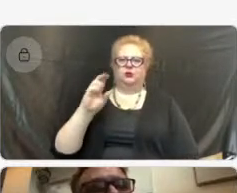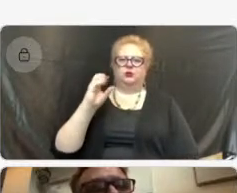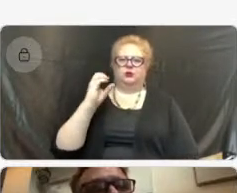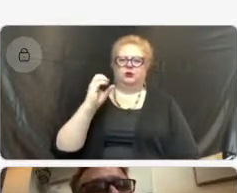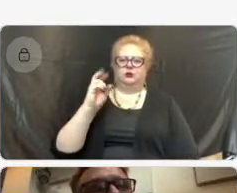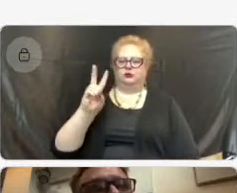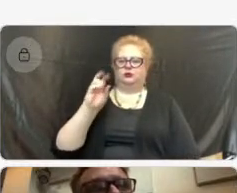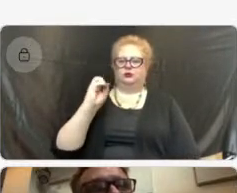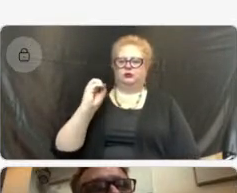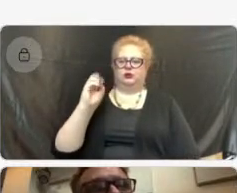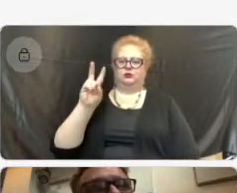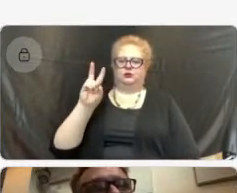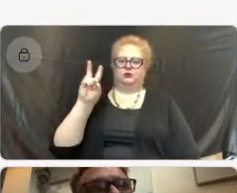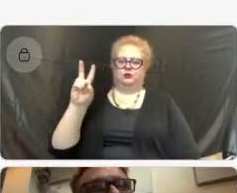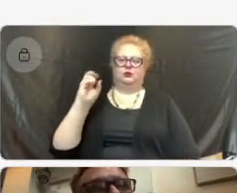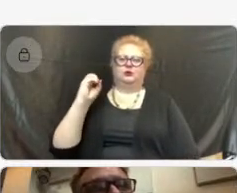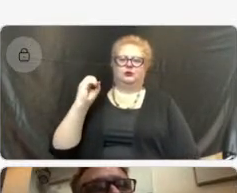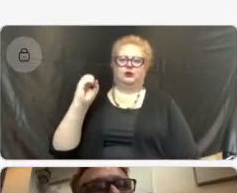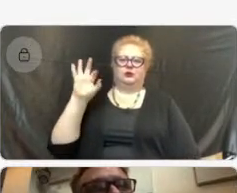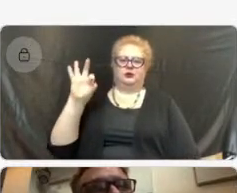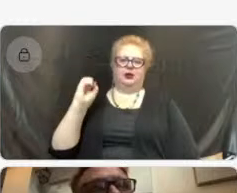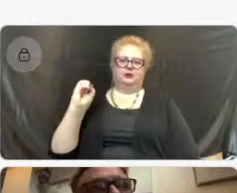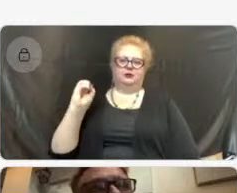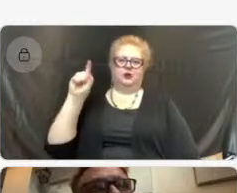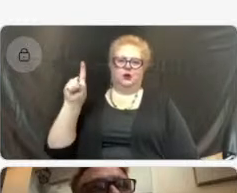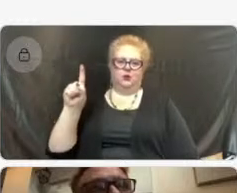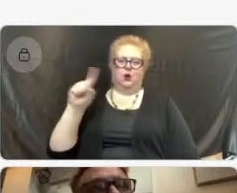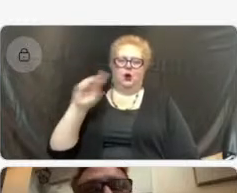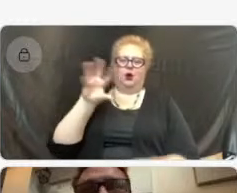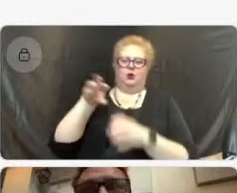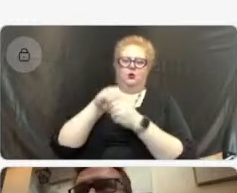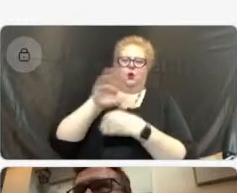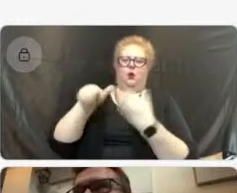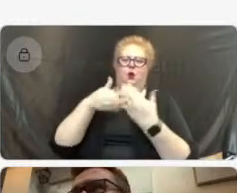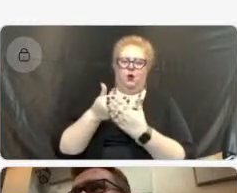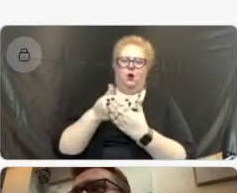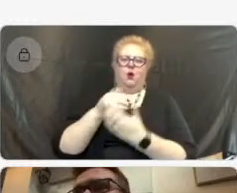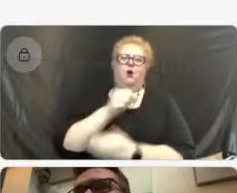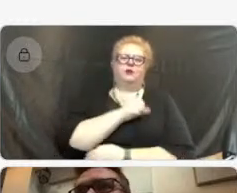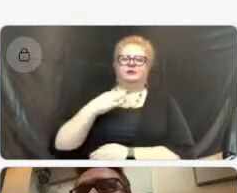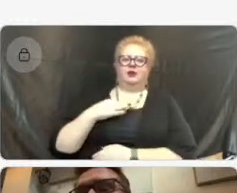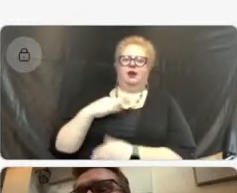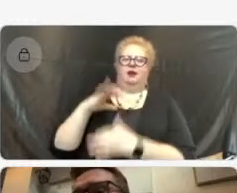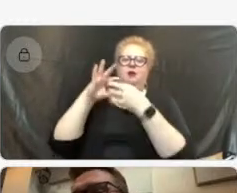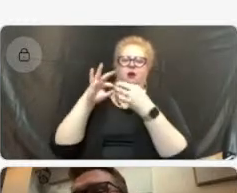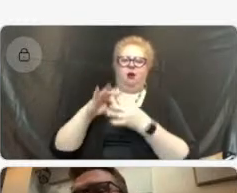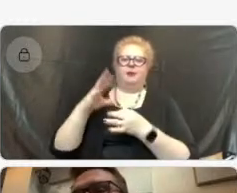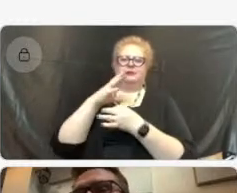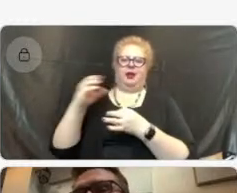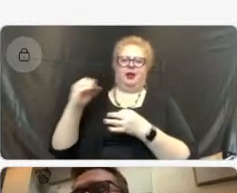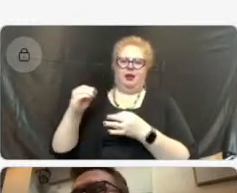20220901, including all staff comments and conditions. Second. May we have a roll call vote?